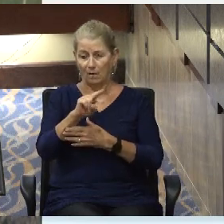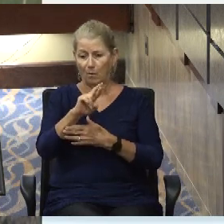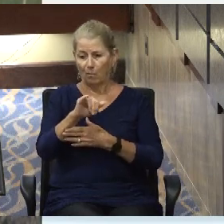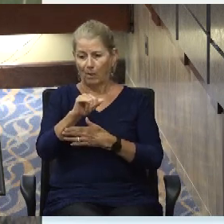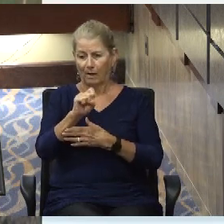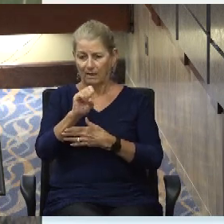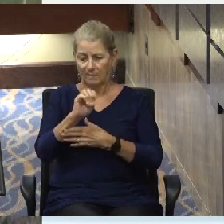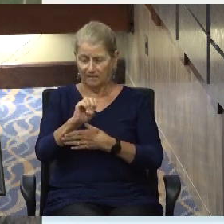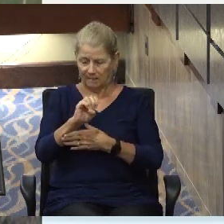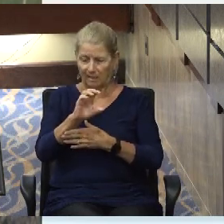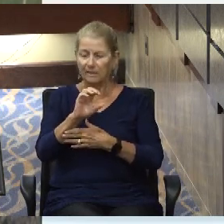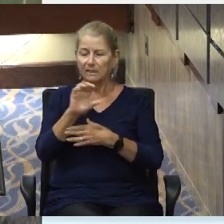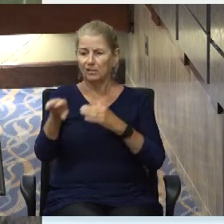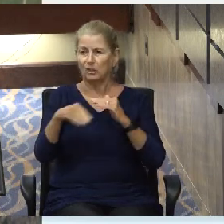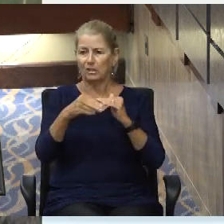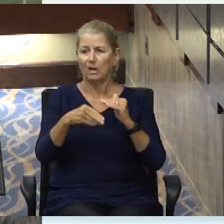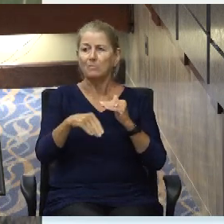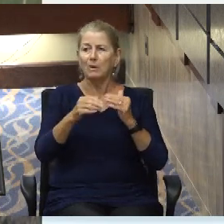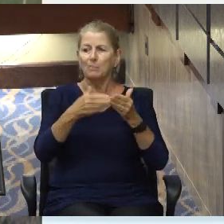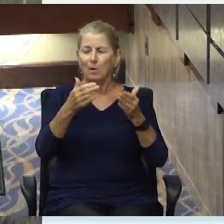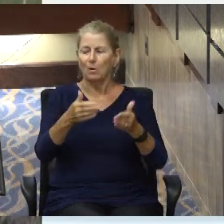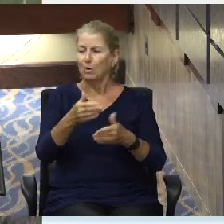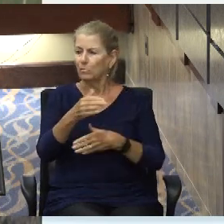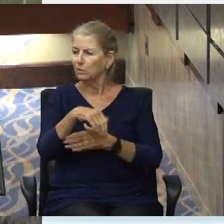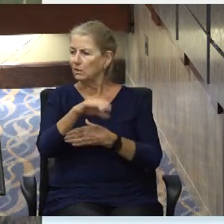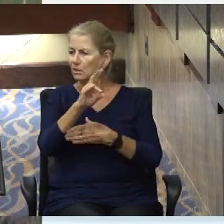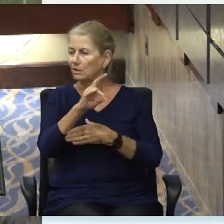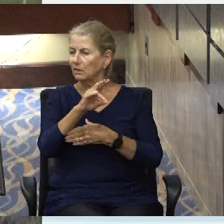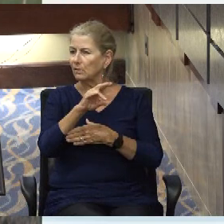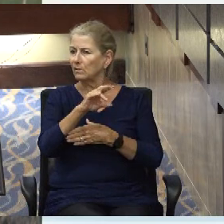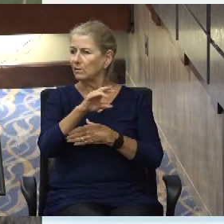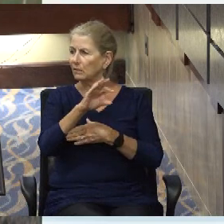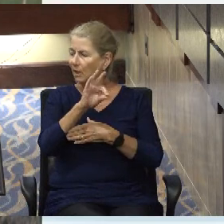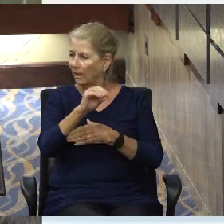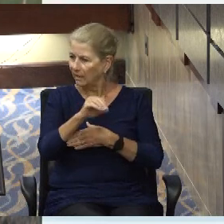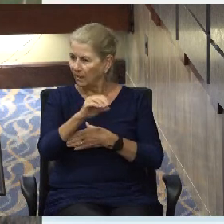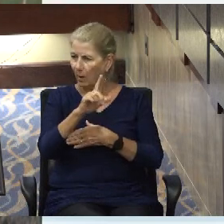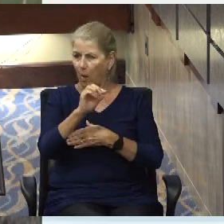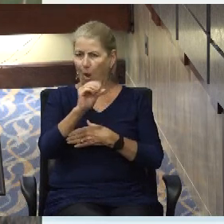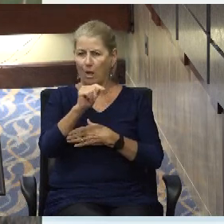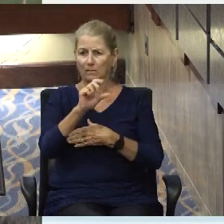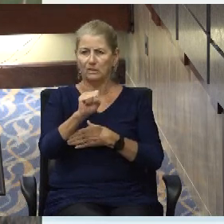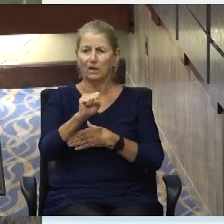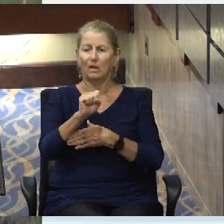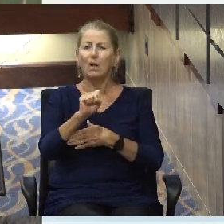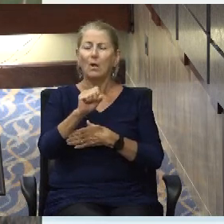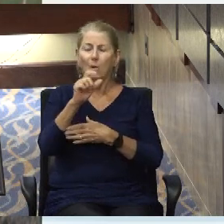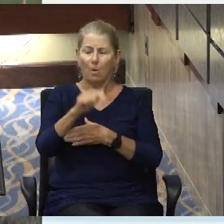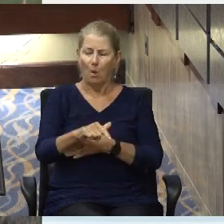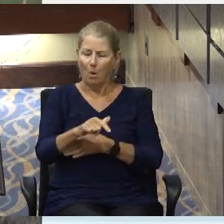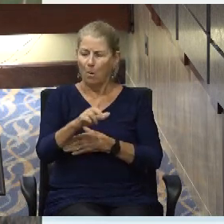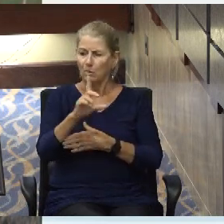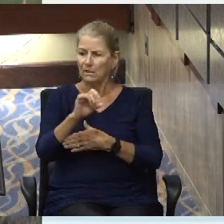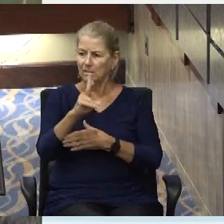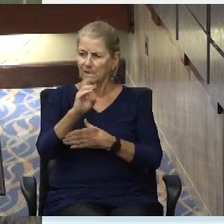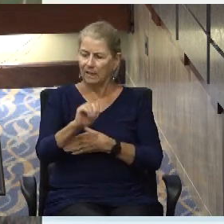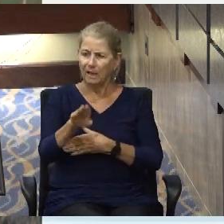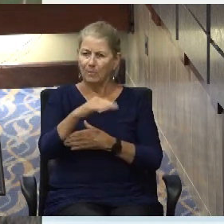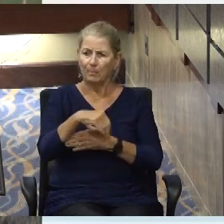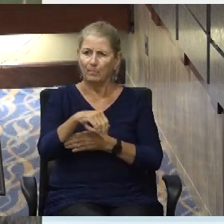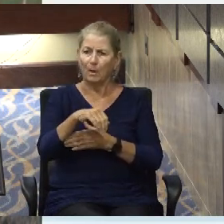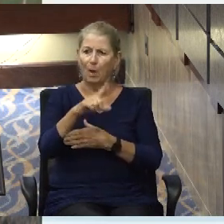Proposed 90 lots on 77 acres, so again, pretty low density. Average lot size in here is about a half